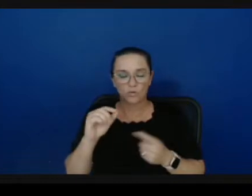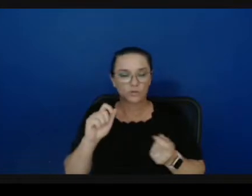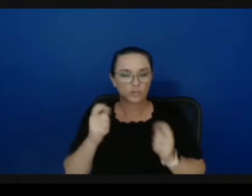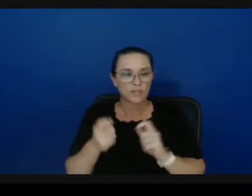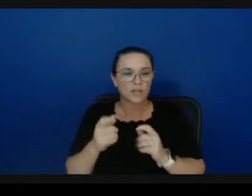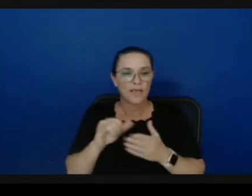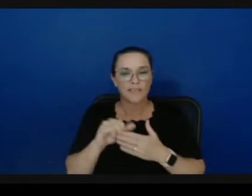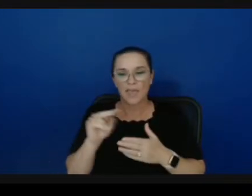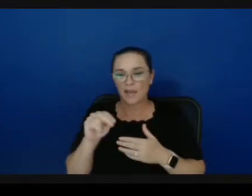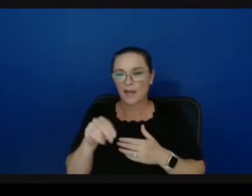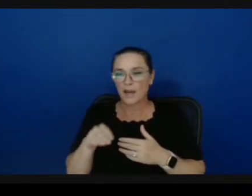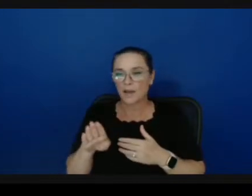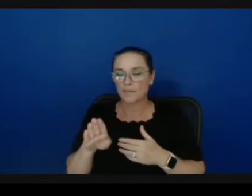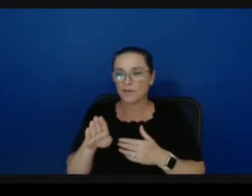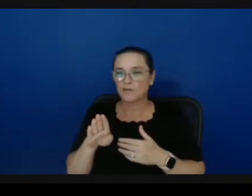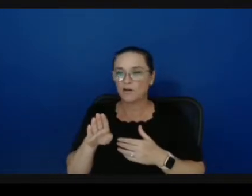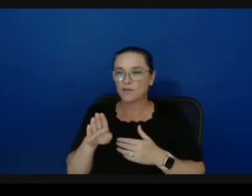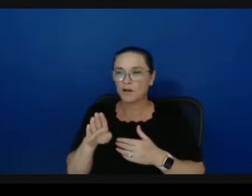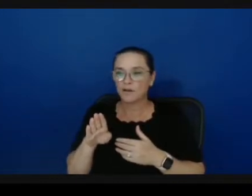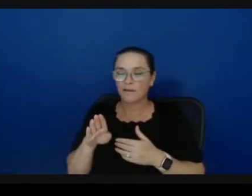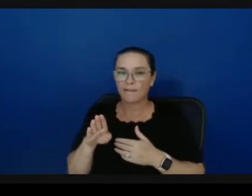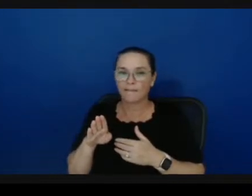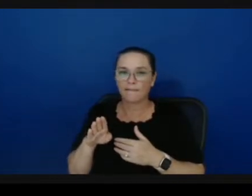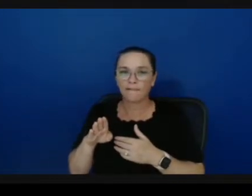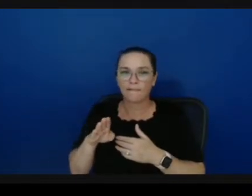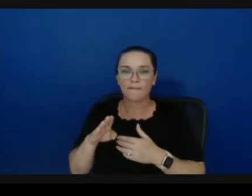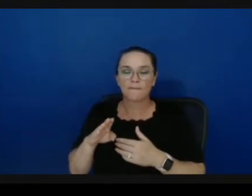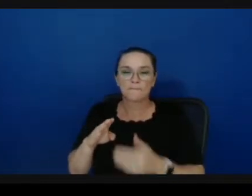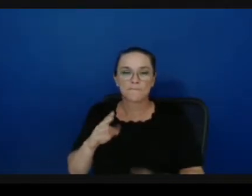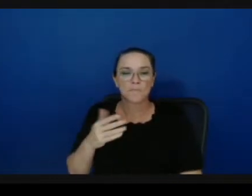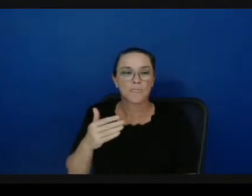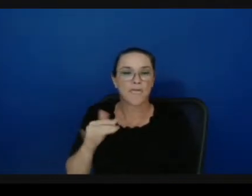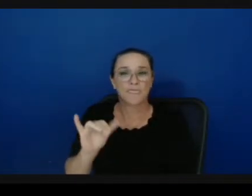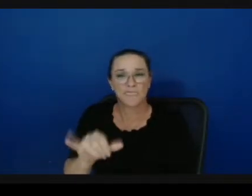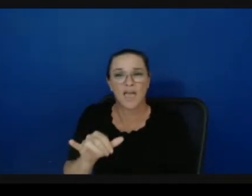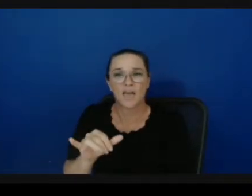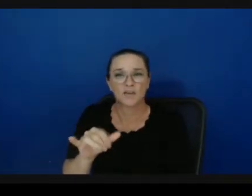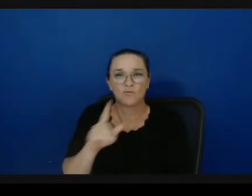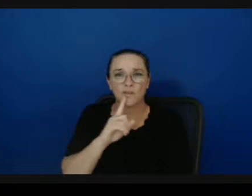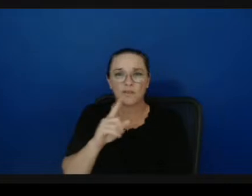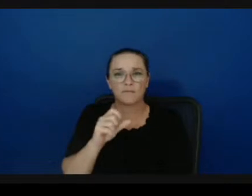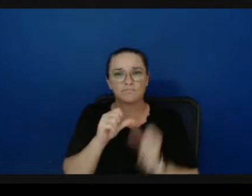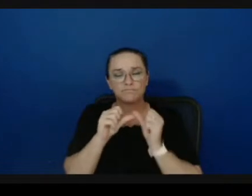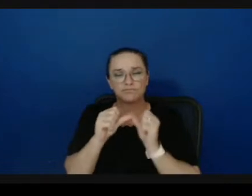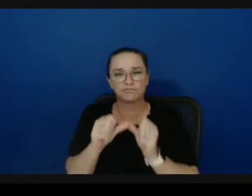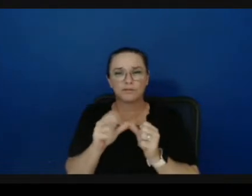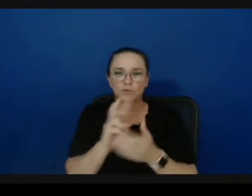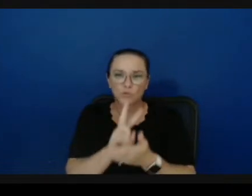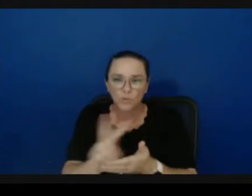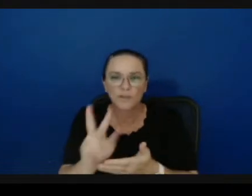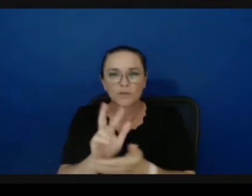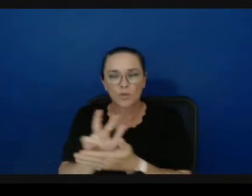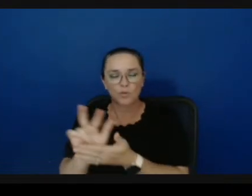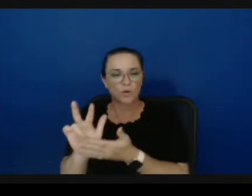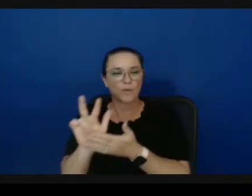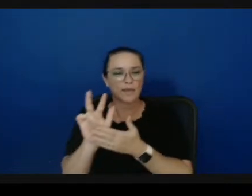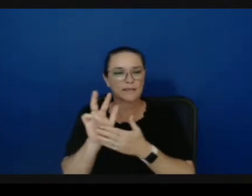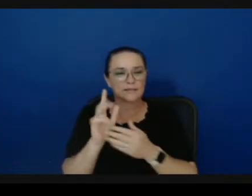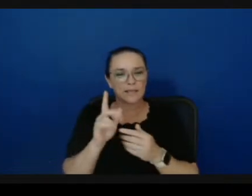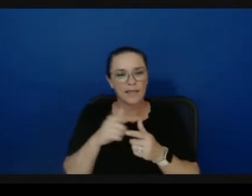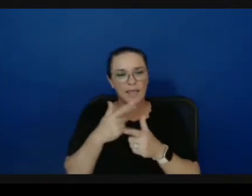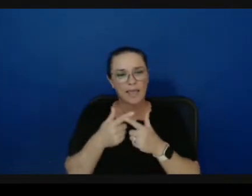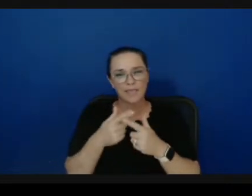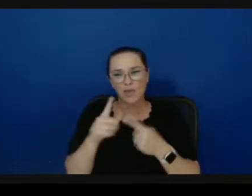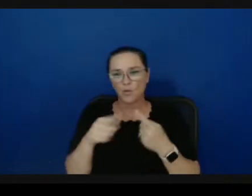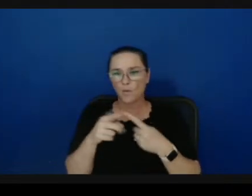numbness kind of lingered for 3 weeks or so, 2 weeks or so. yeah. And Until then just yeah. when people